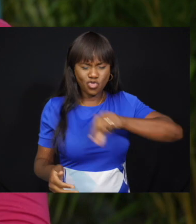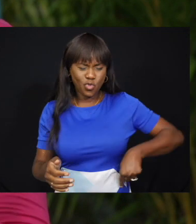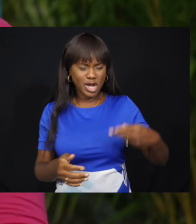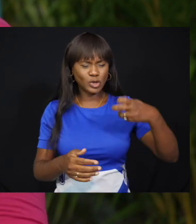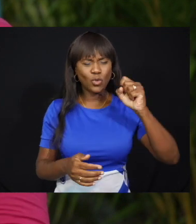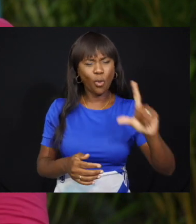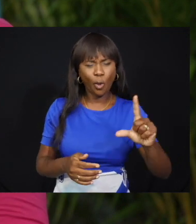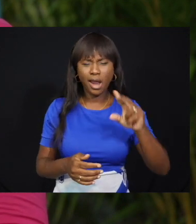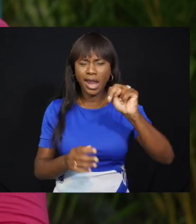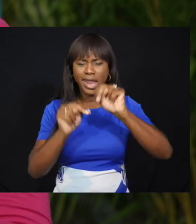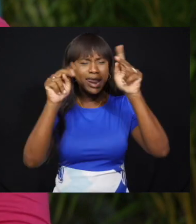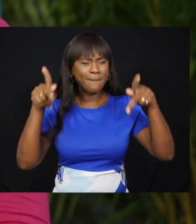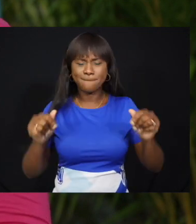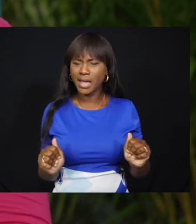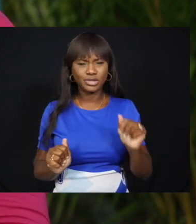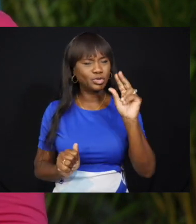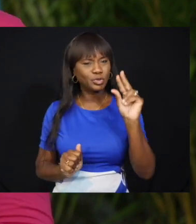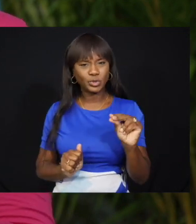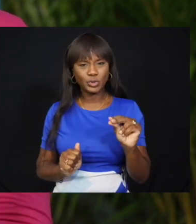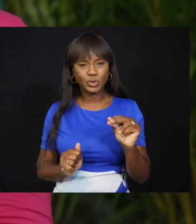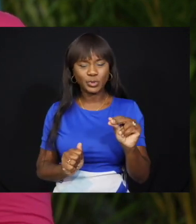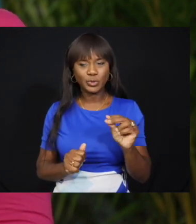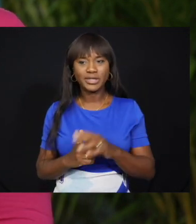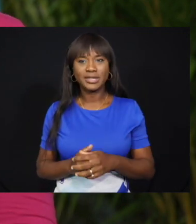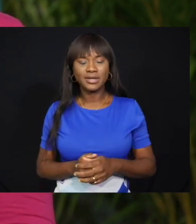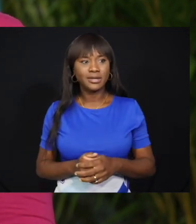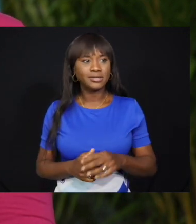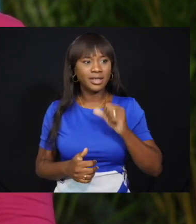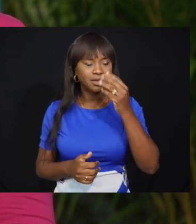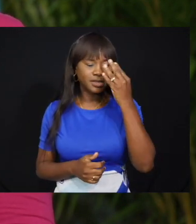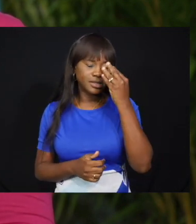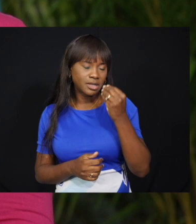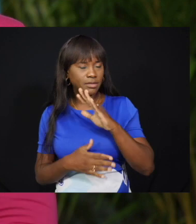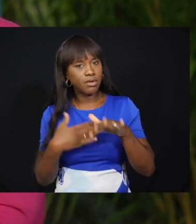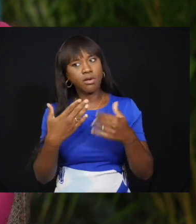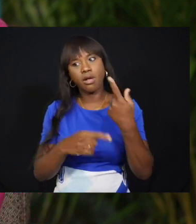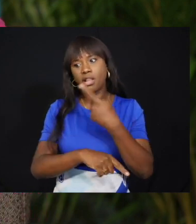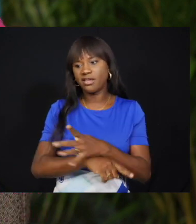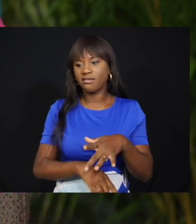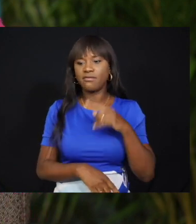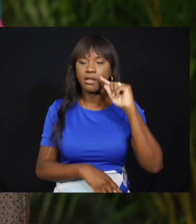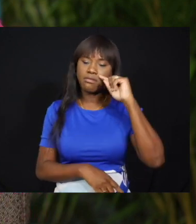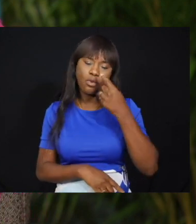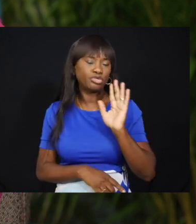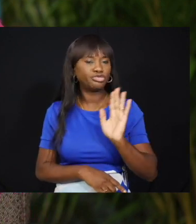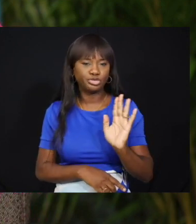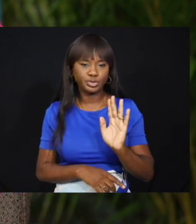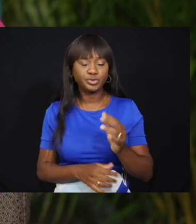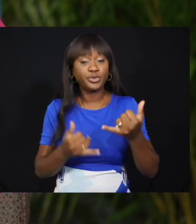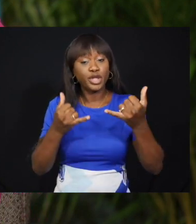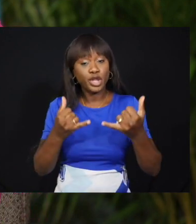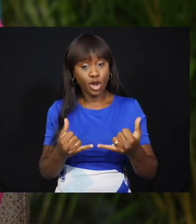Queensall, Napa, nowhere, right there. Instead of sleeping all day or feeling, well, there's nothing much to